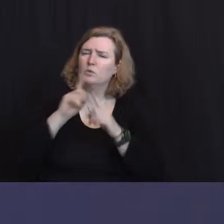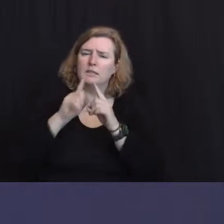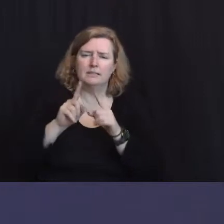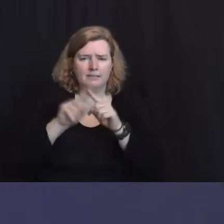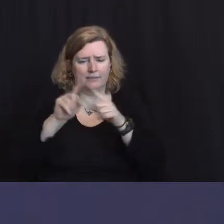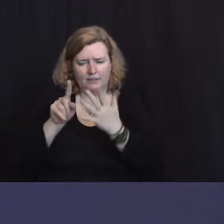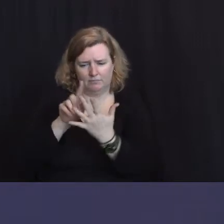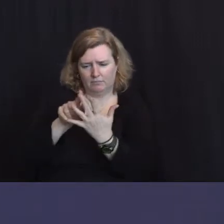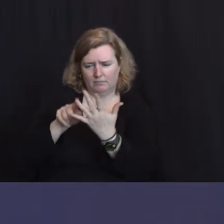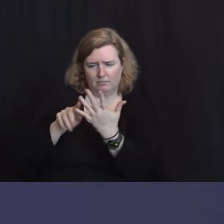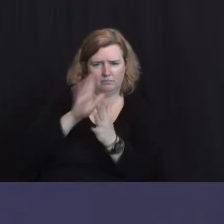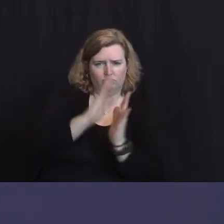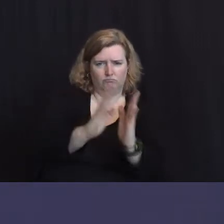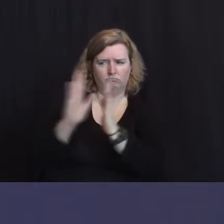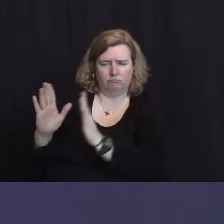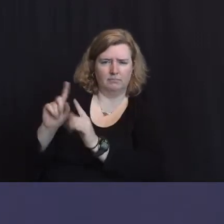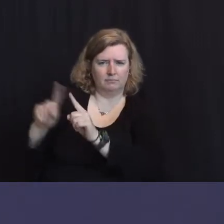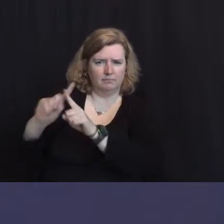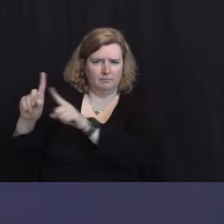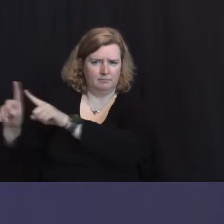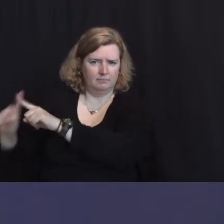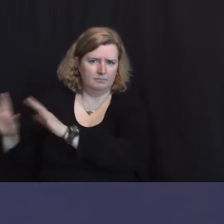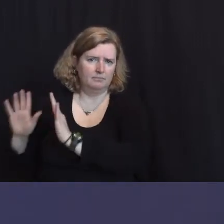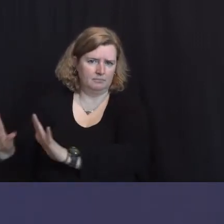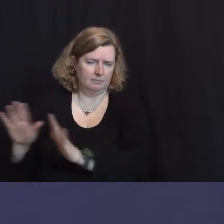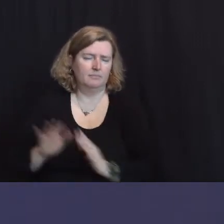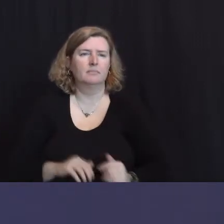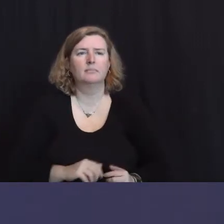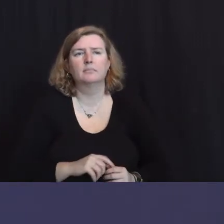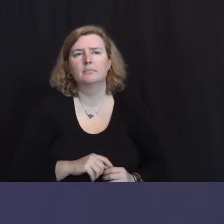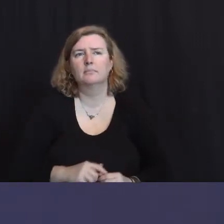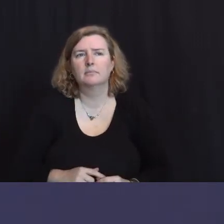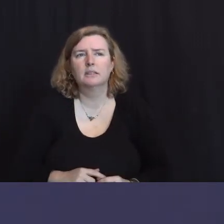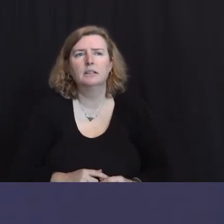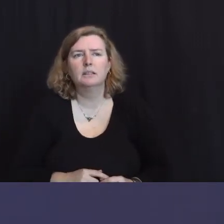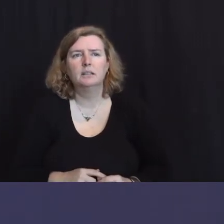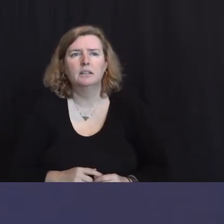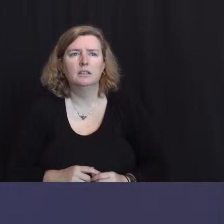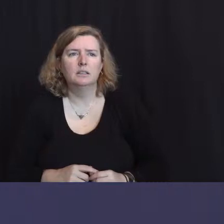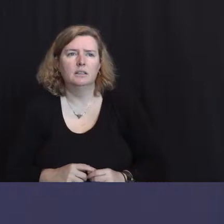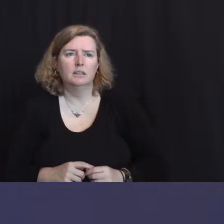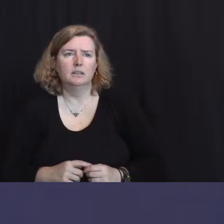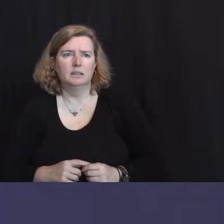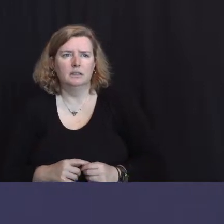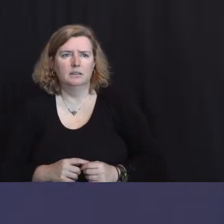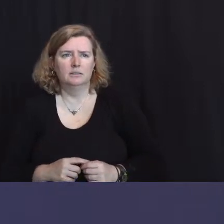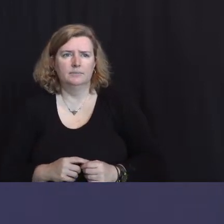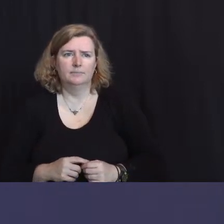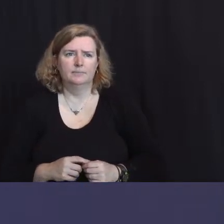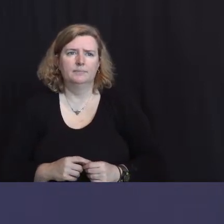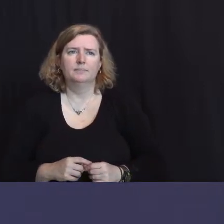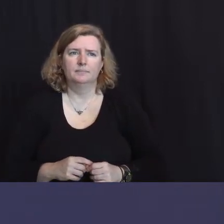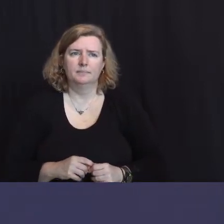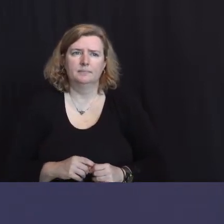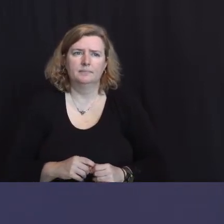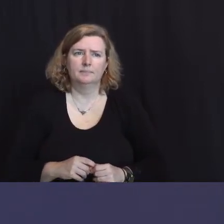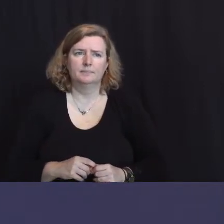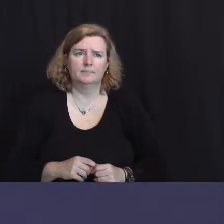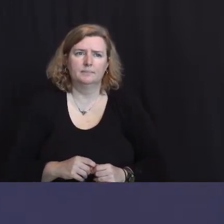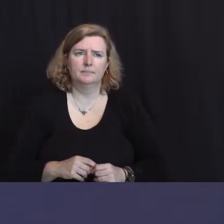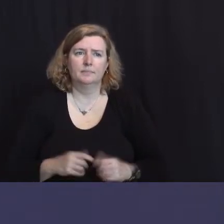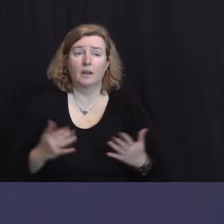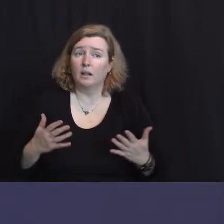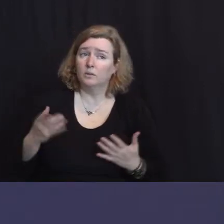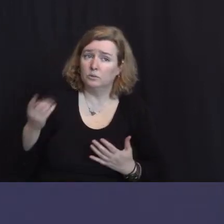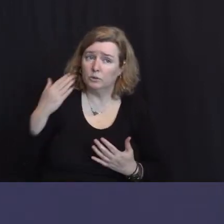answer. Thank you. Dave, good afternoon. Hi, Governor. You're no doubt aware that